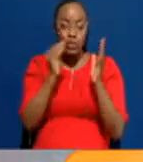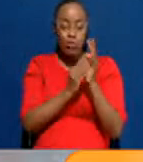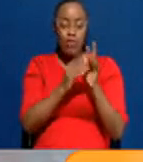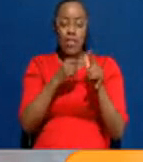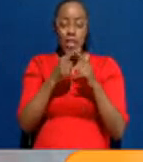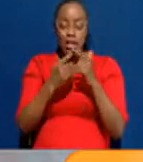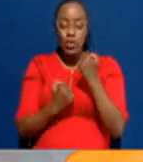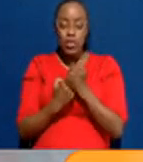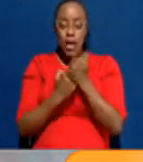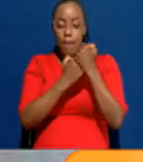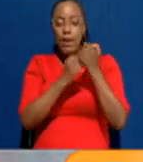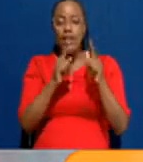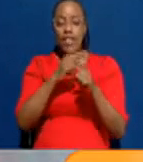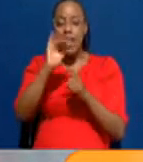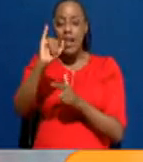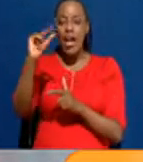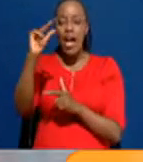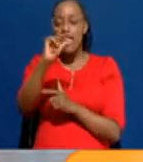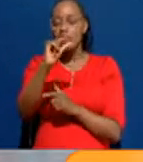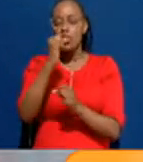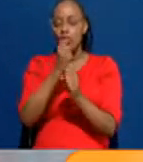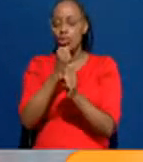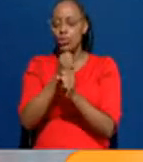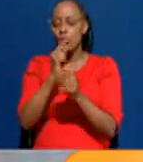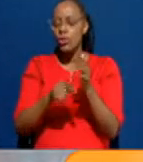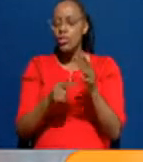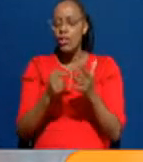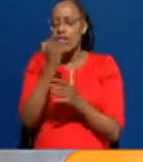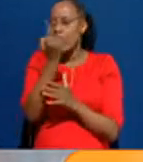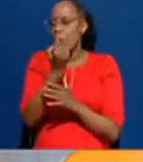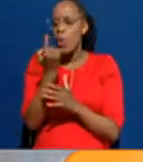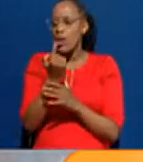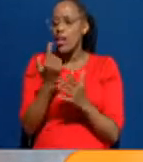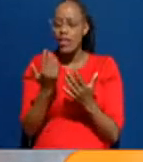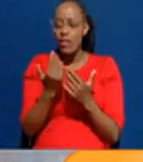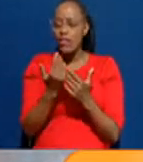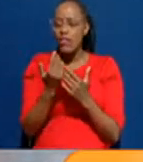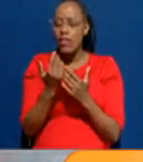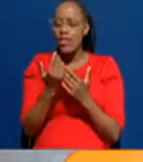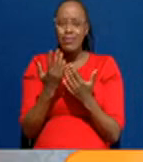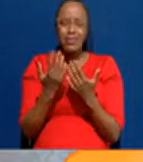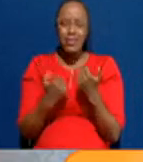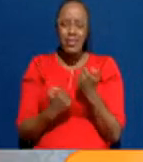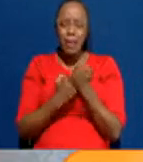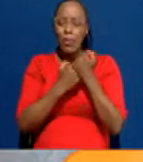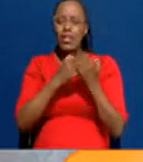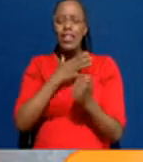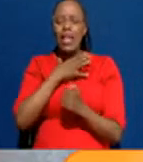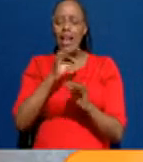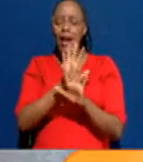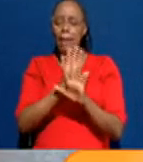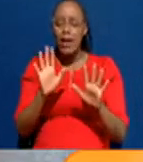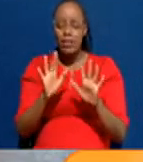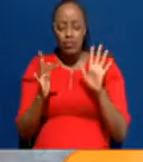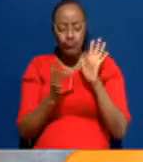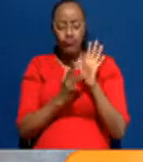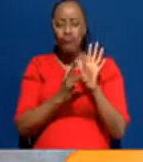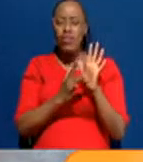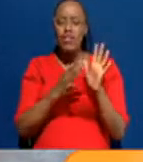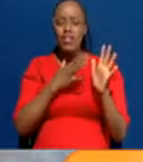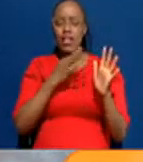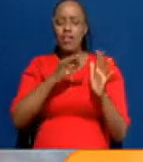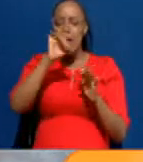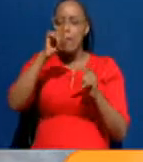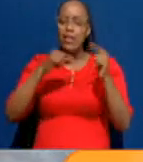Faith. And on Instagram, they just endorse Faith. Yes. They like. Yes. Sio. Kabisa, lazima to